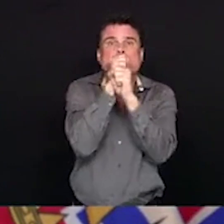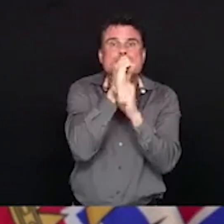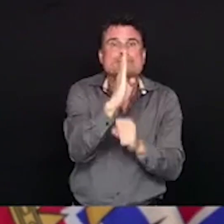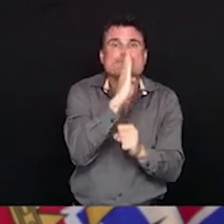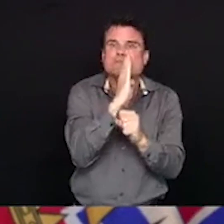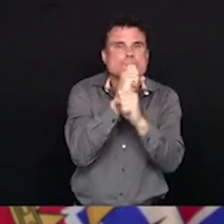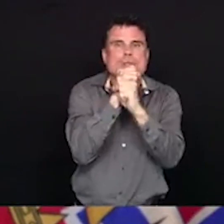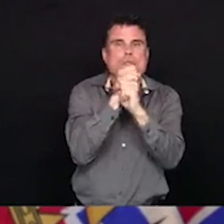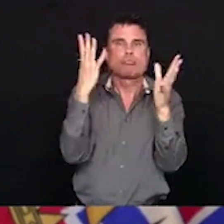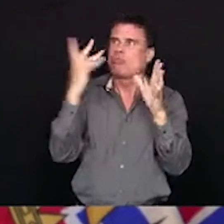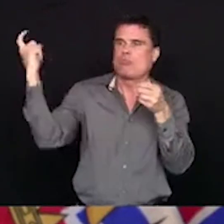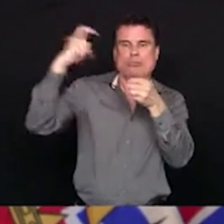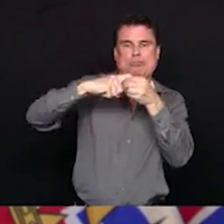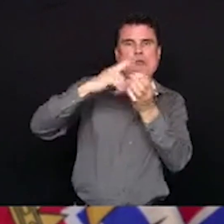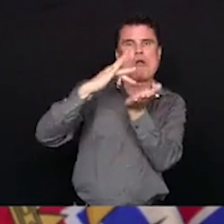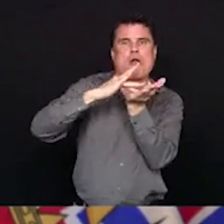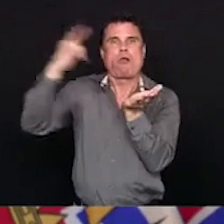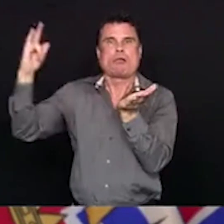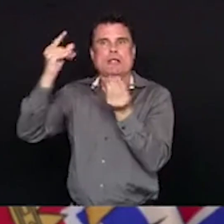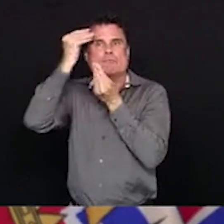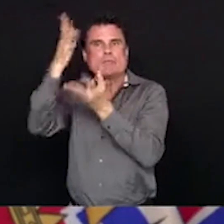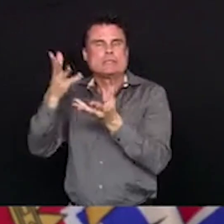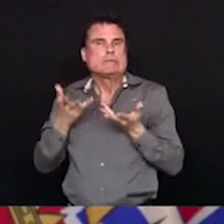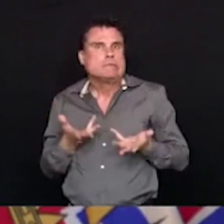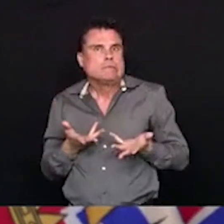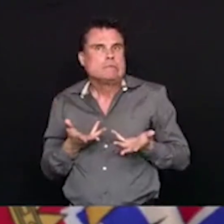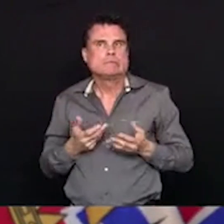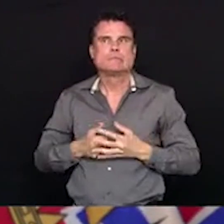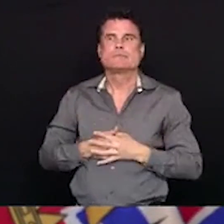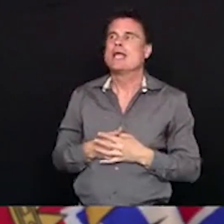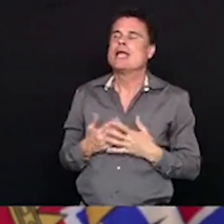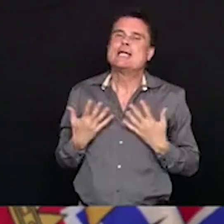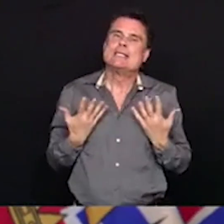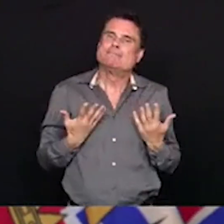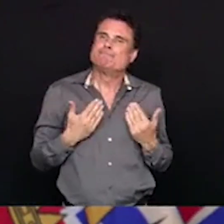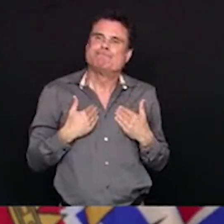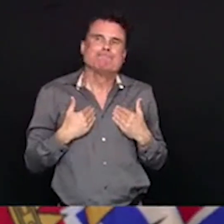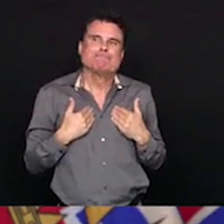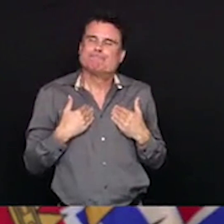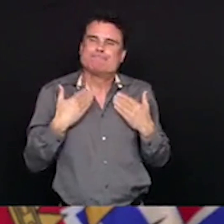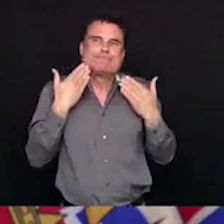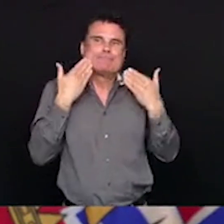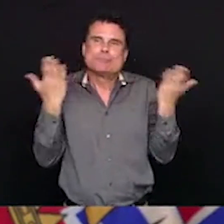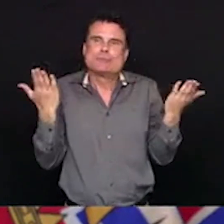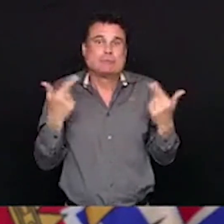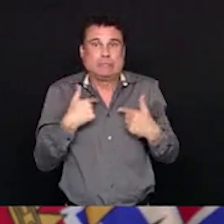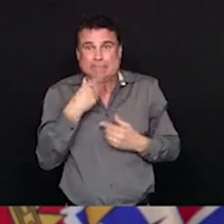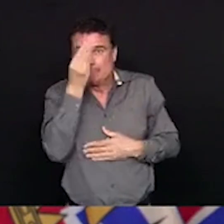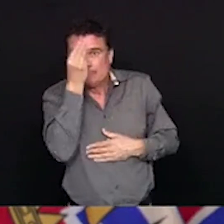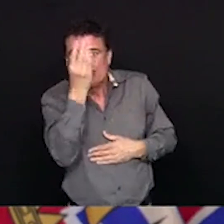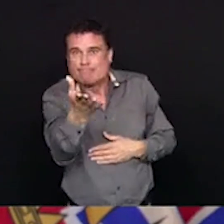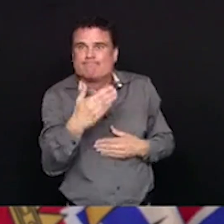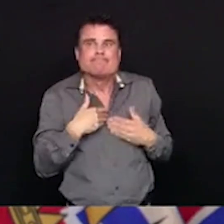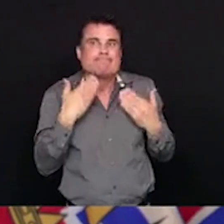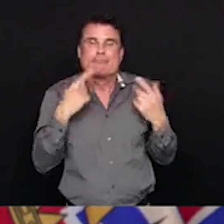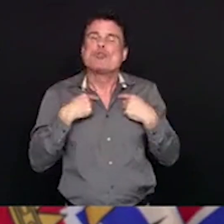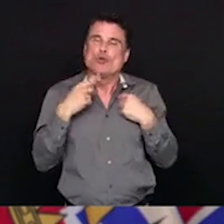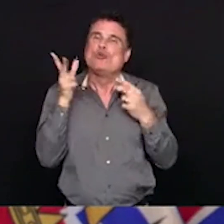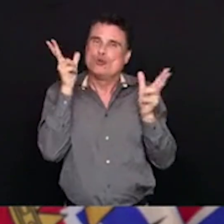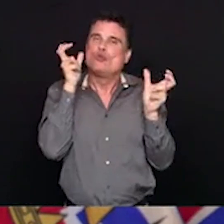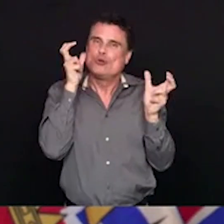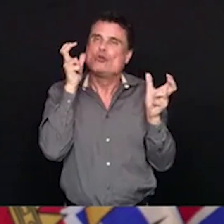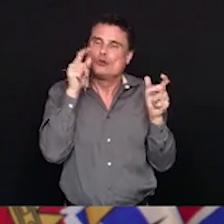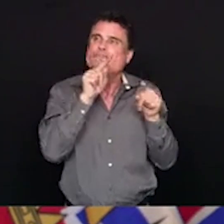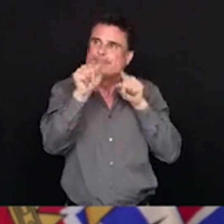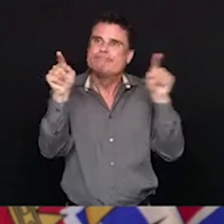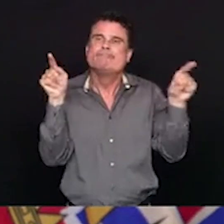what's the right word? Nasty messages that people are hacking into Zoom meetings, which I think is really deplorable. I have not heard